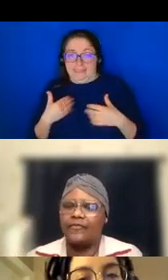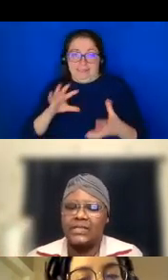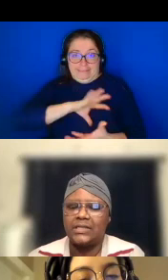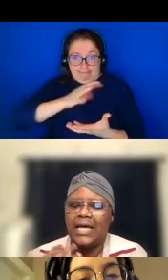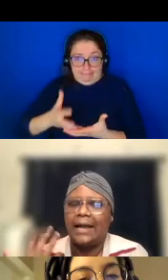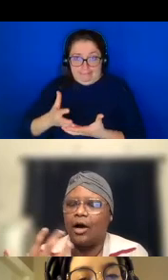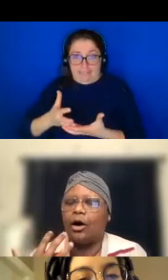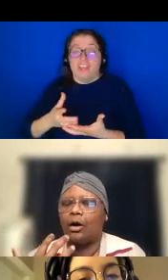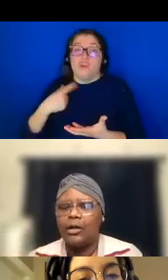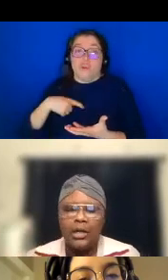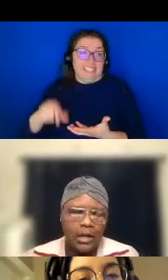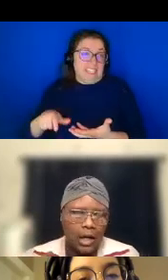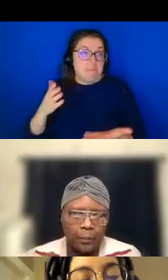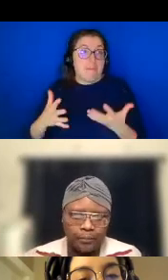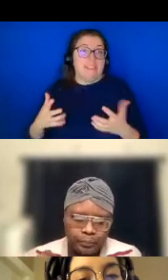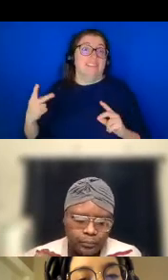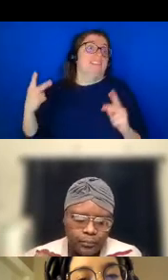the offices that are